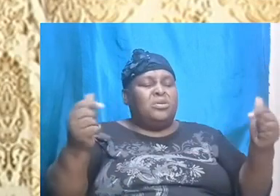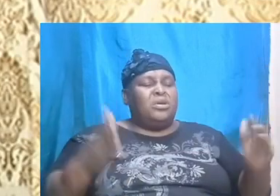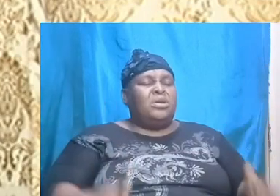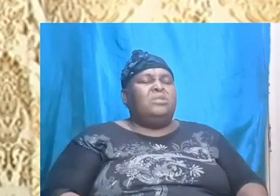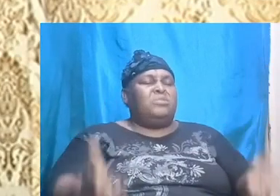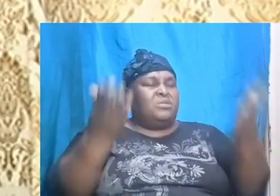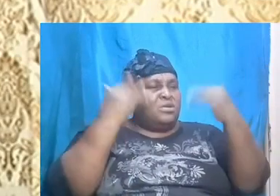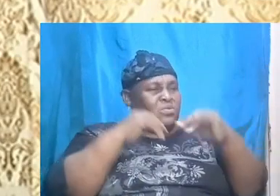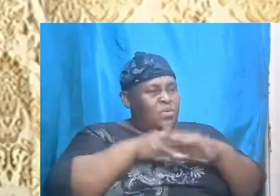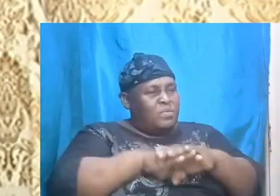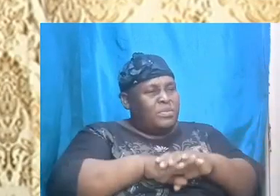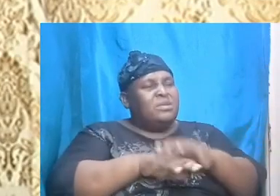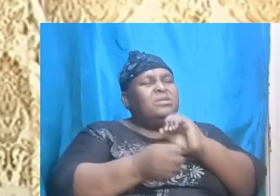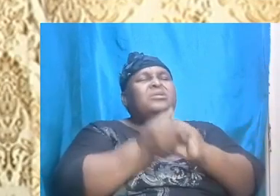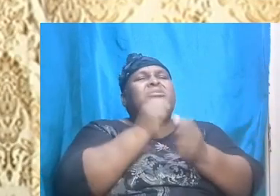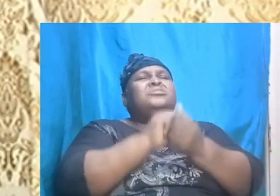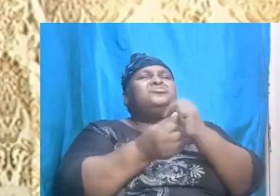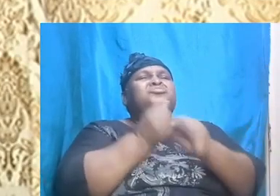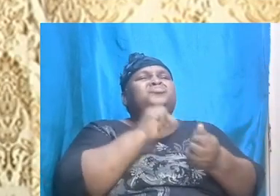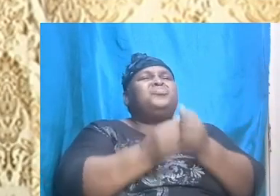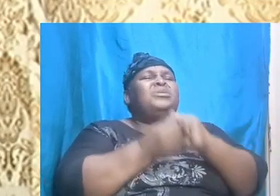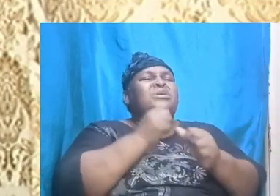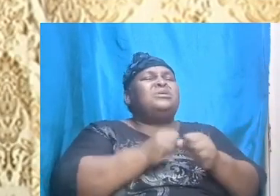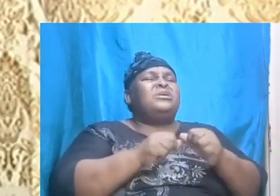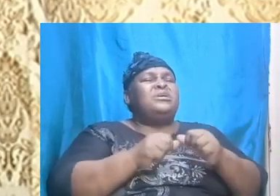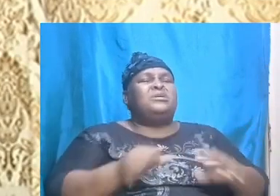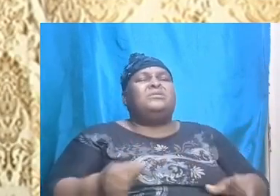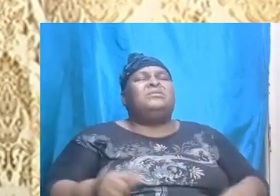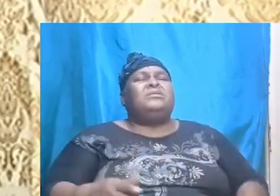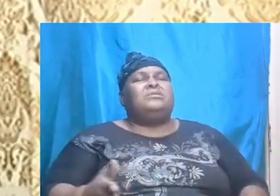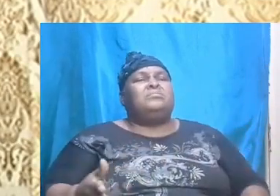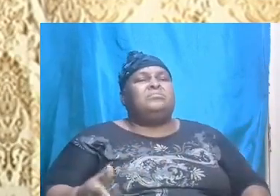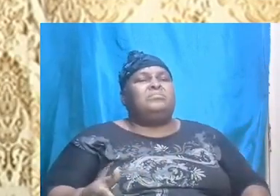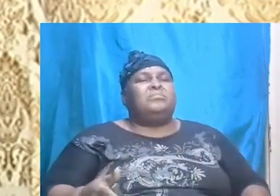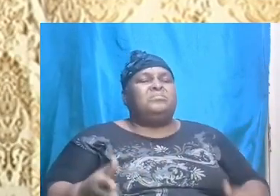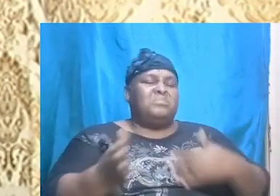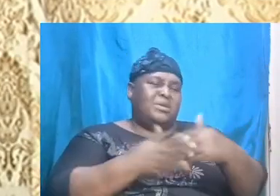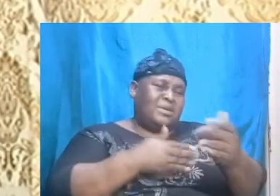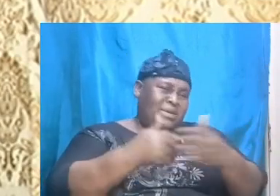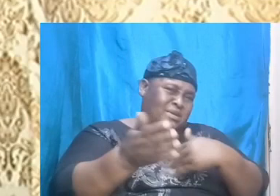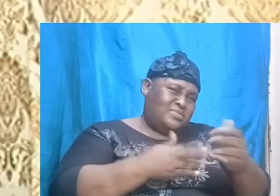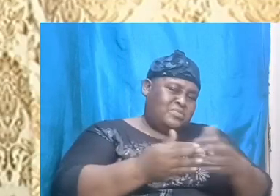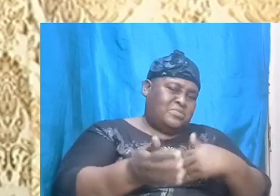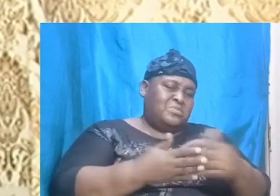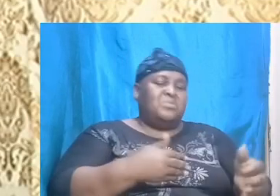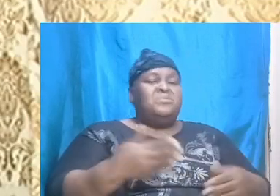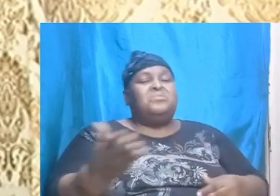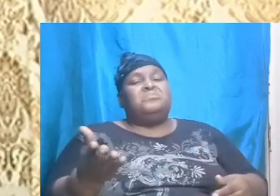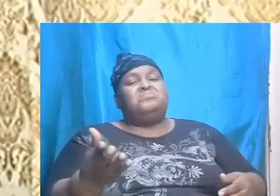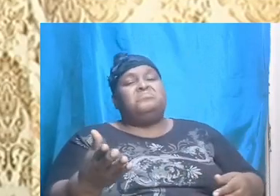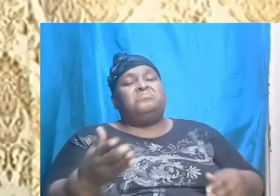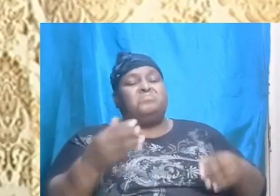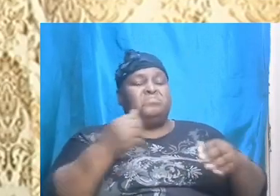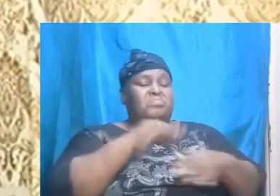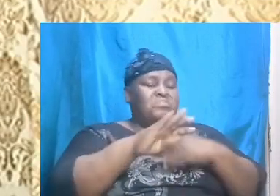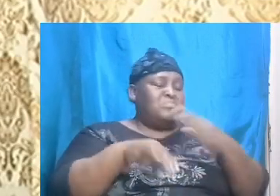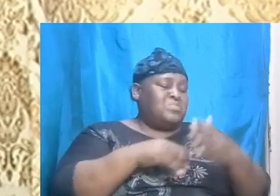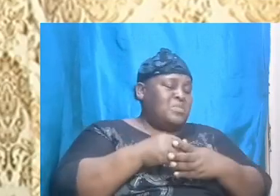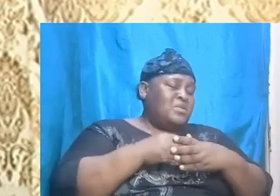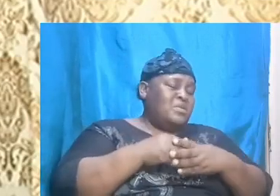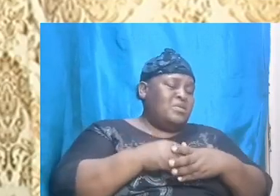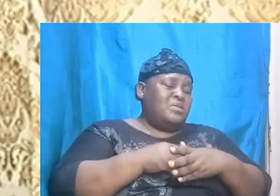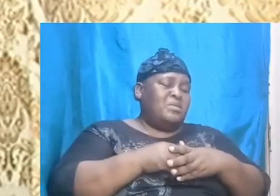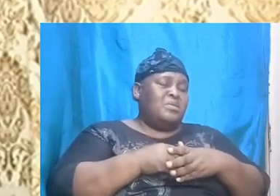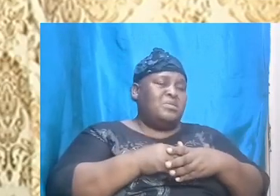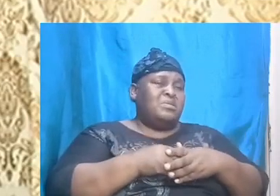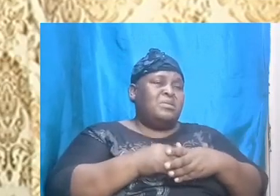the particular place destroyed and messed up the place. And the gates that were there, all the different gates that they would have around